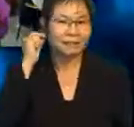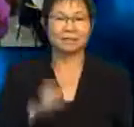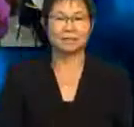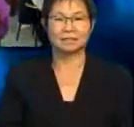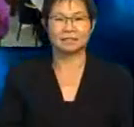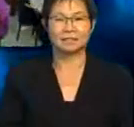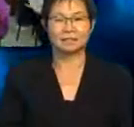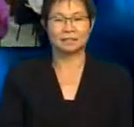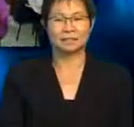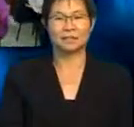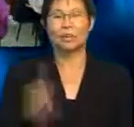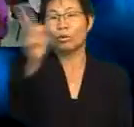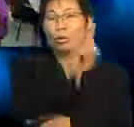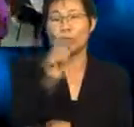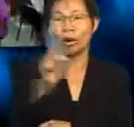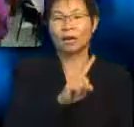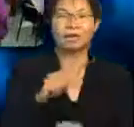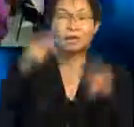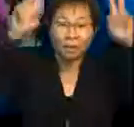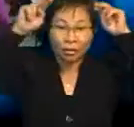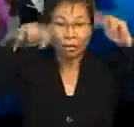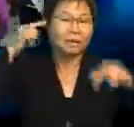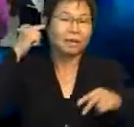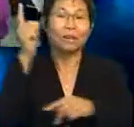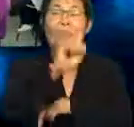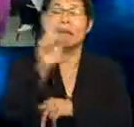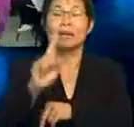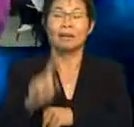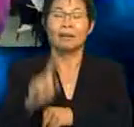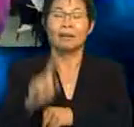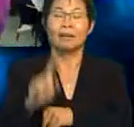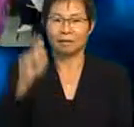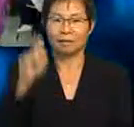E-A-R-S. Yes. Okay, where are the rabbit's ears?